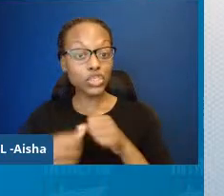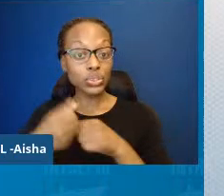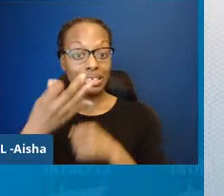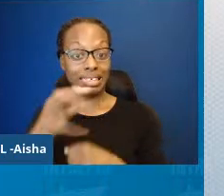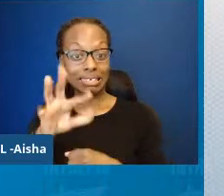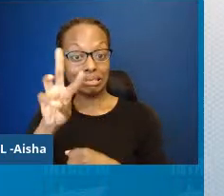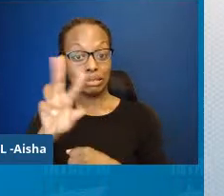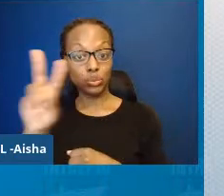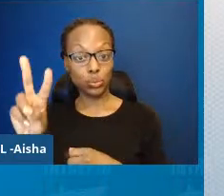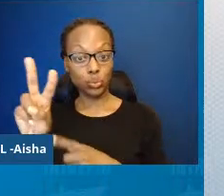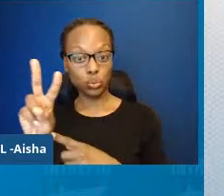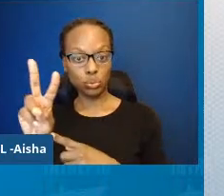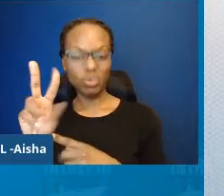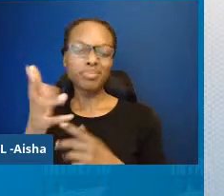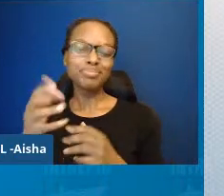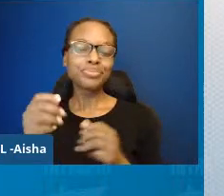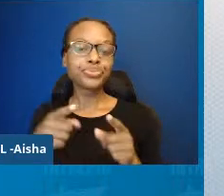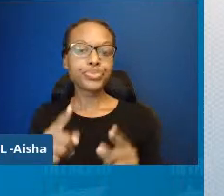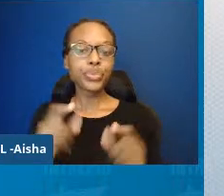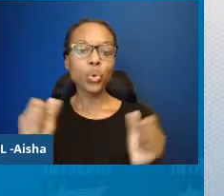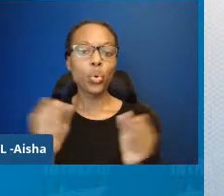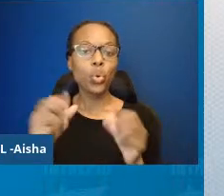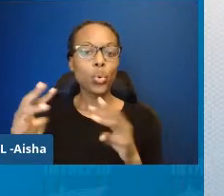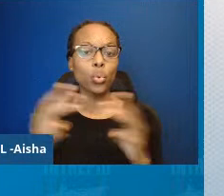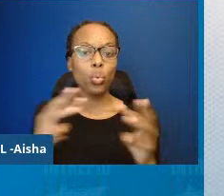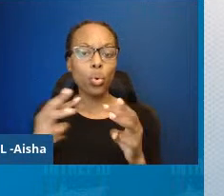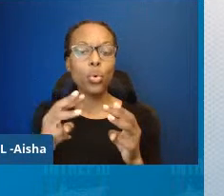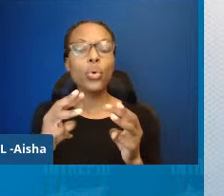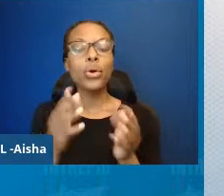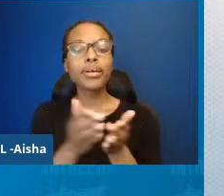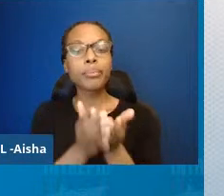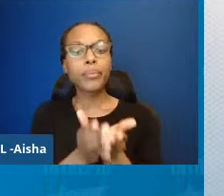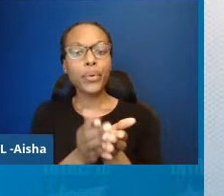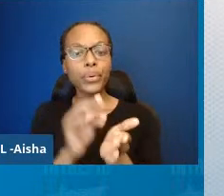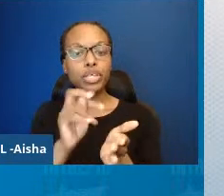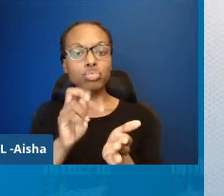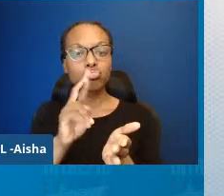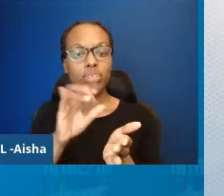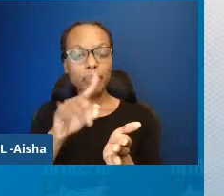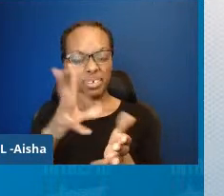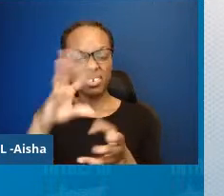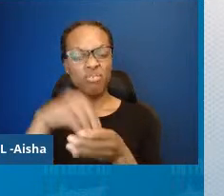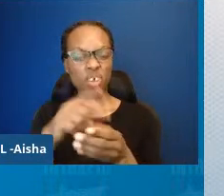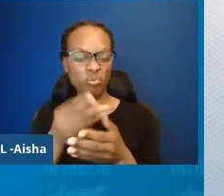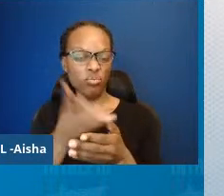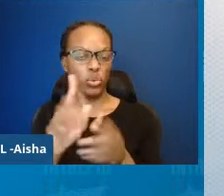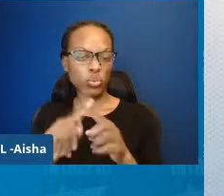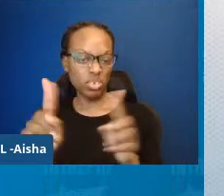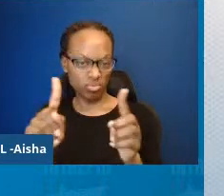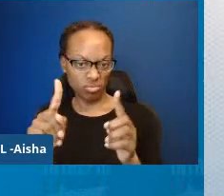well, in the Cold War, Intrepid was involved in a couple of missions, recovering the Mercury